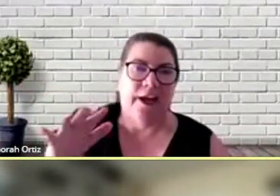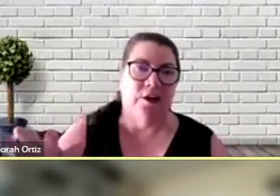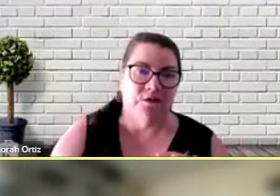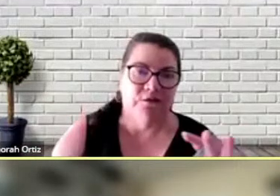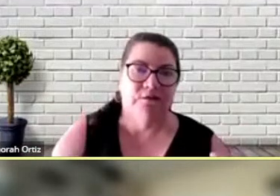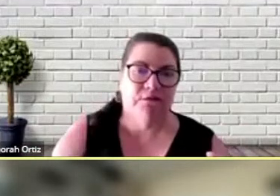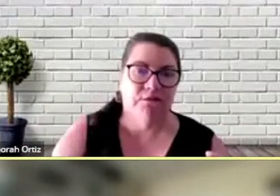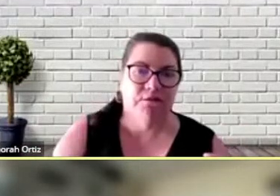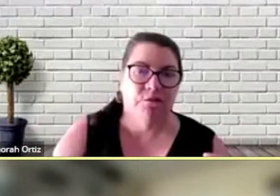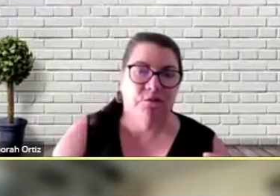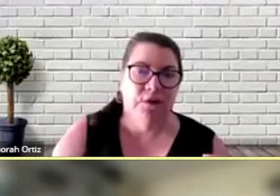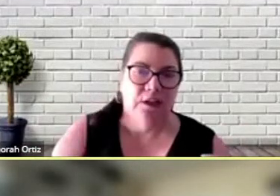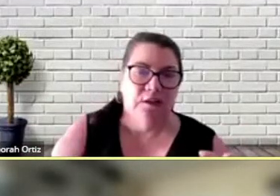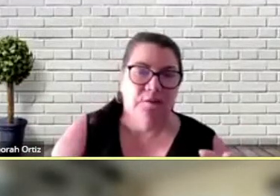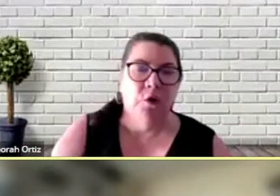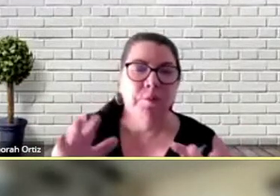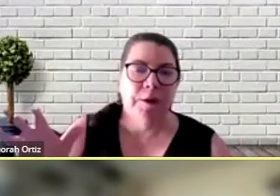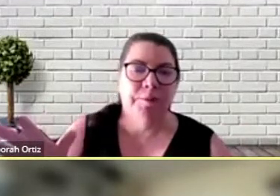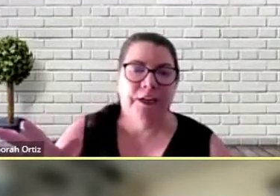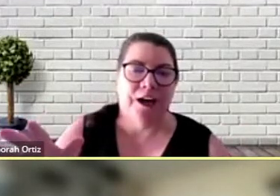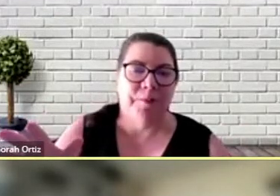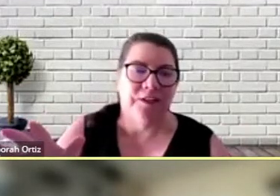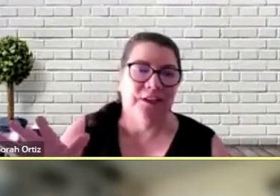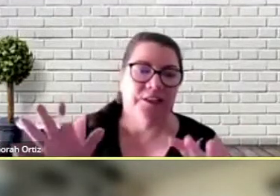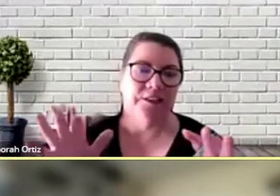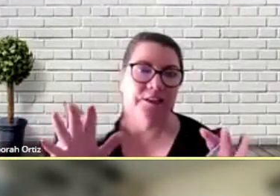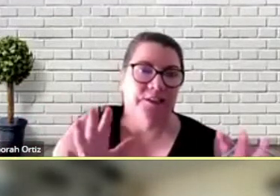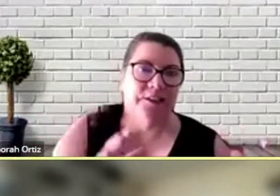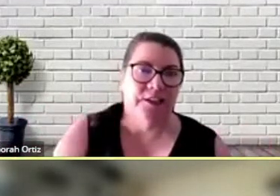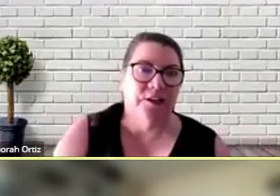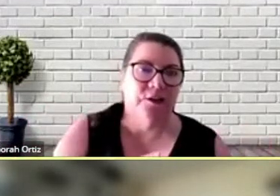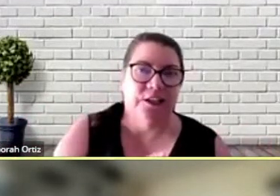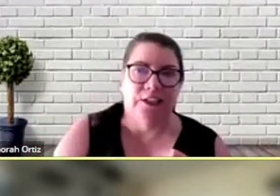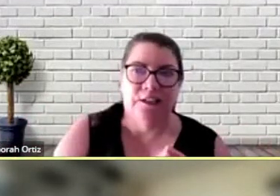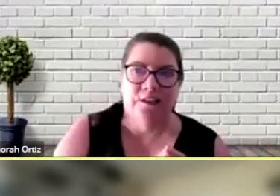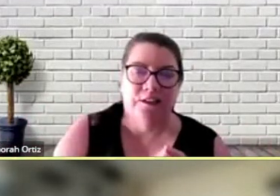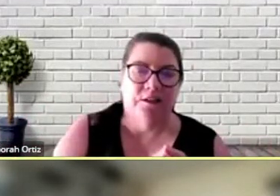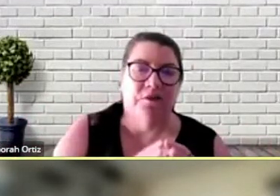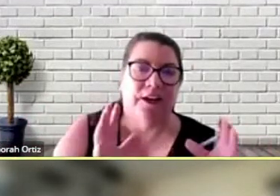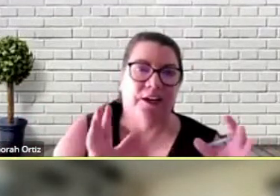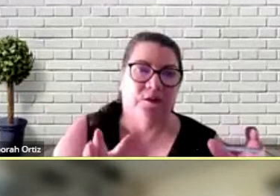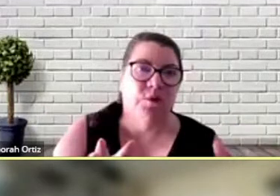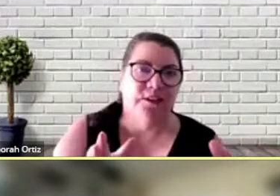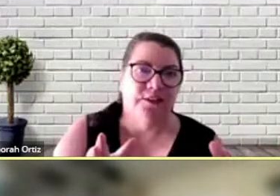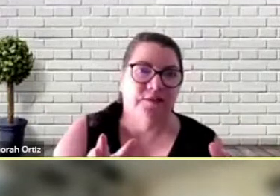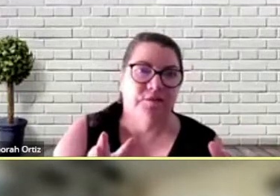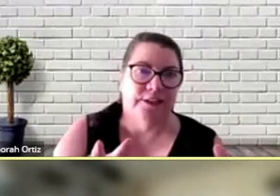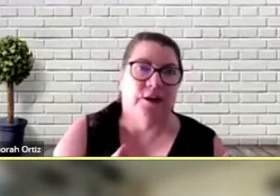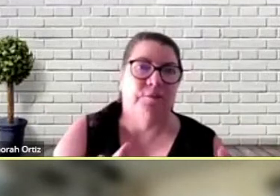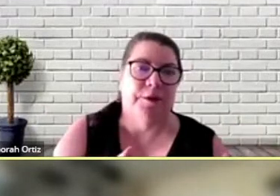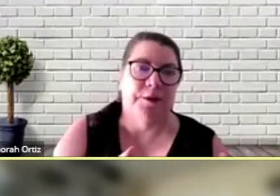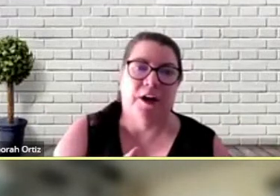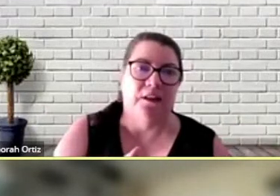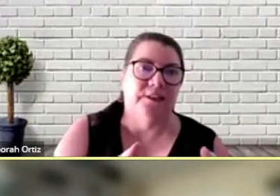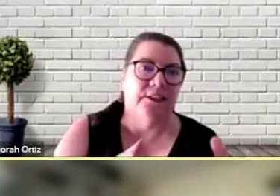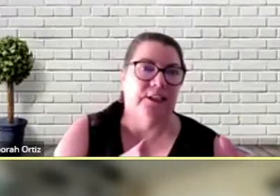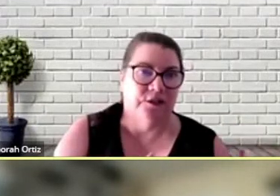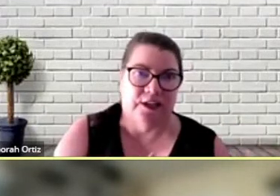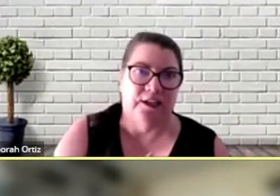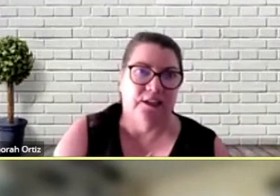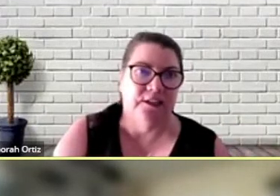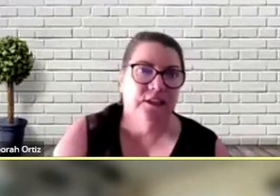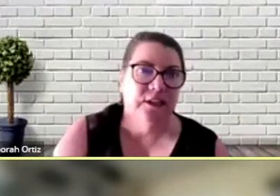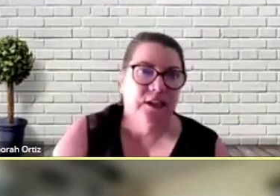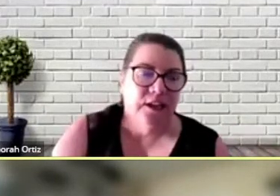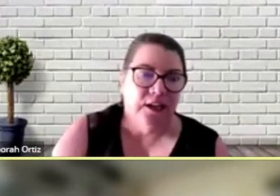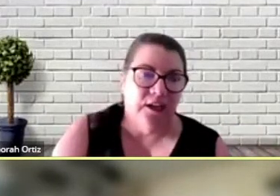to sort out. More public comment doesn't necessarily define what is sound public policy